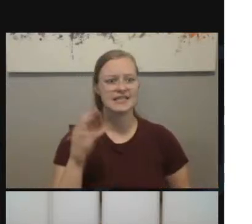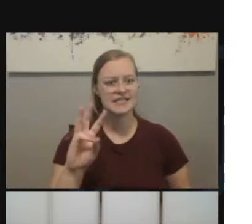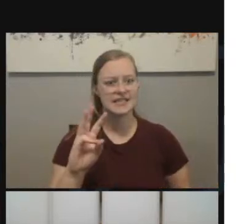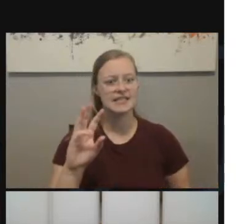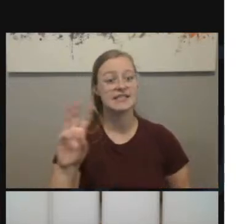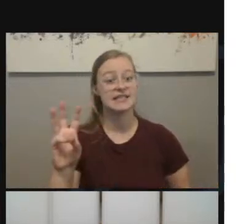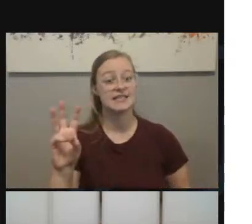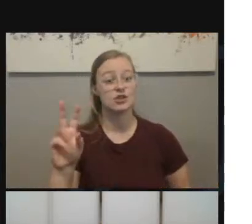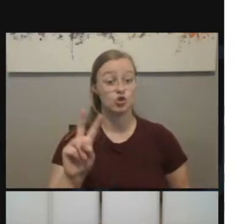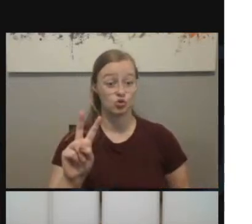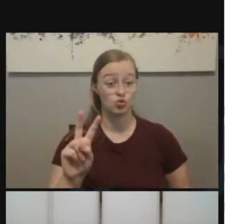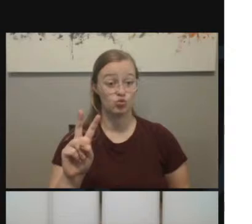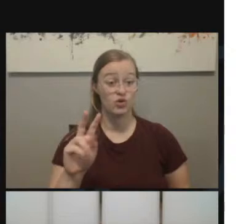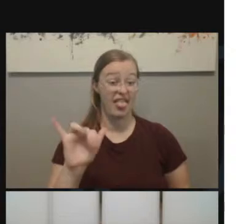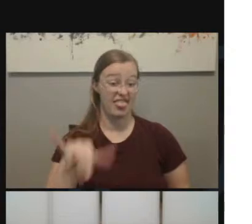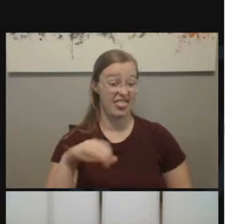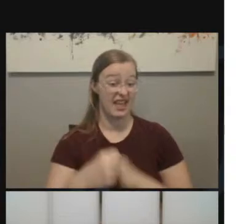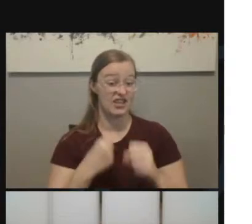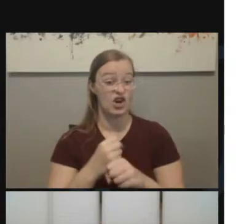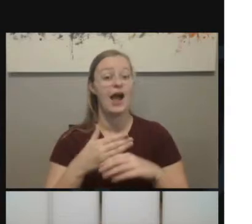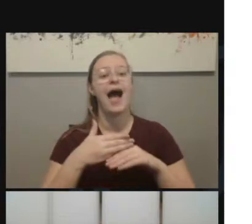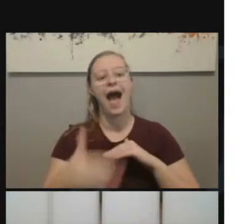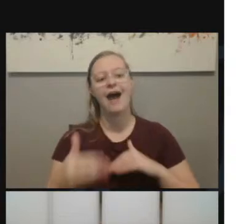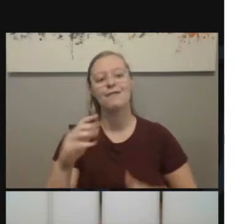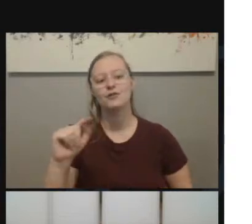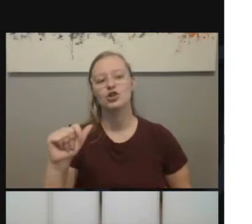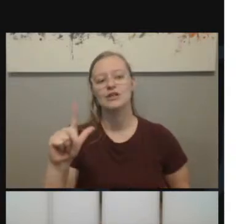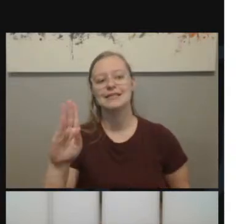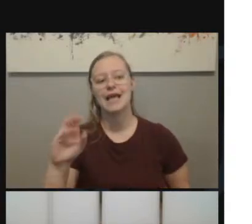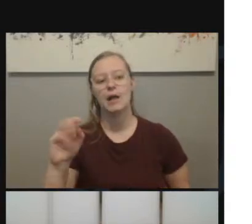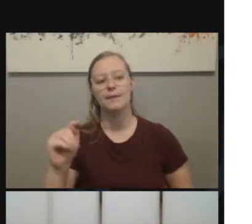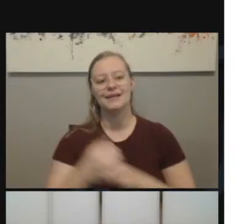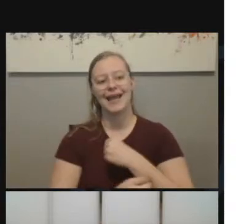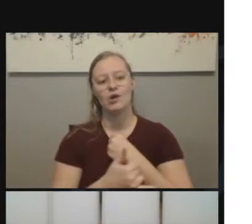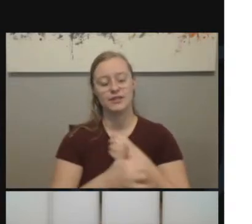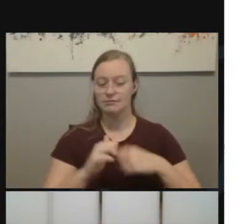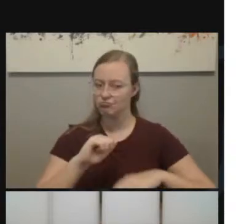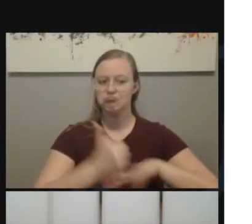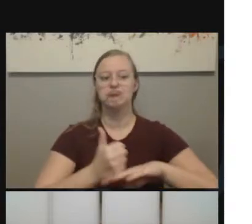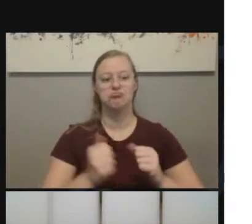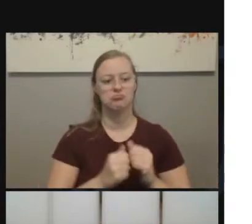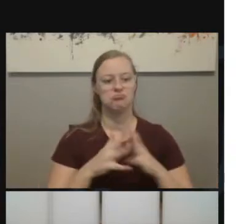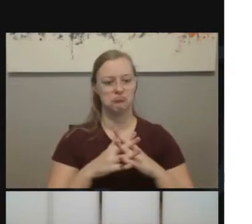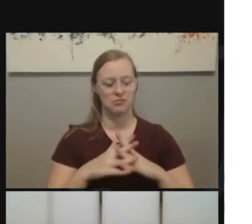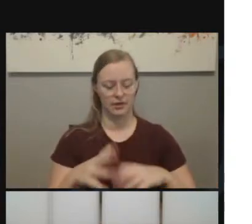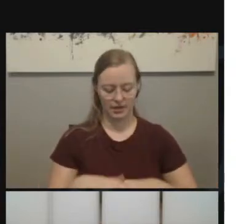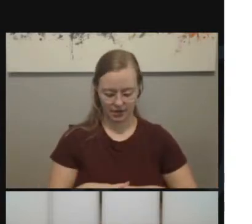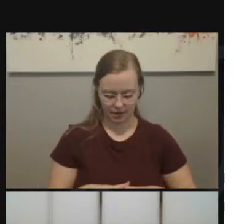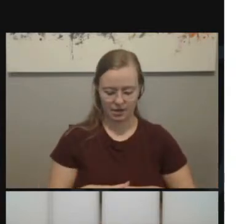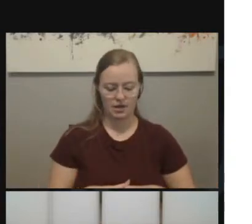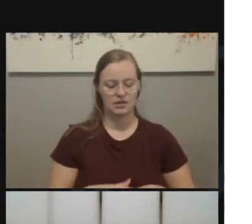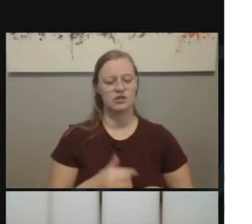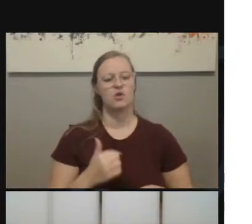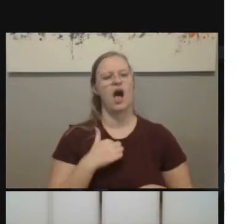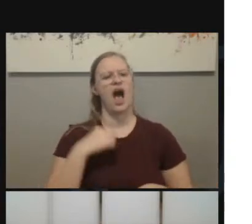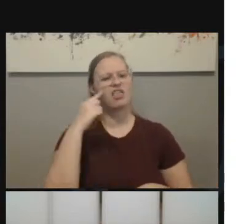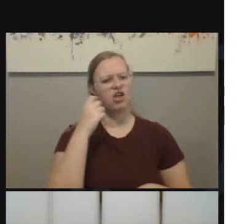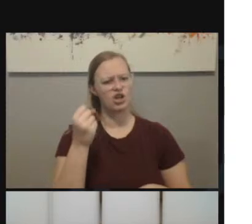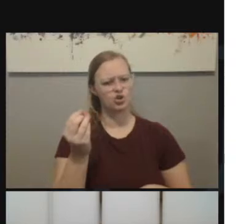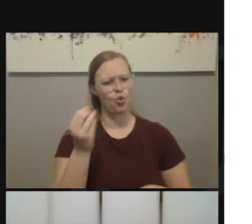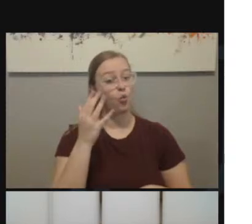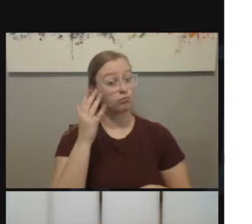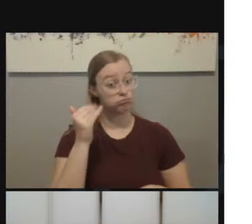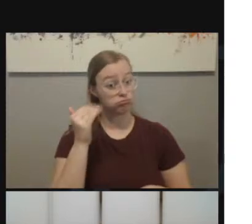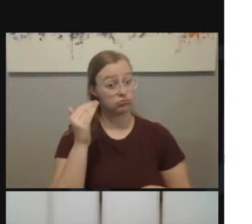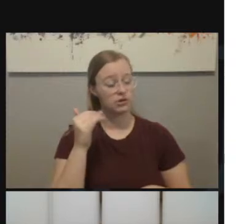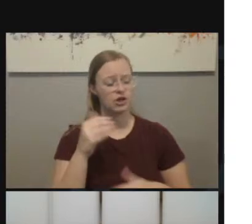1662. That's the year after Talbot County was established. And I thought so because in trying